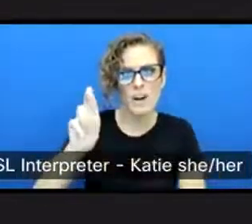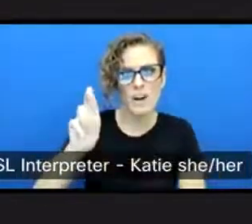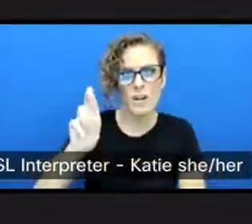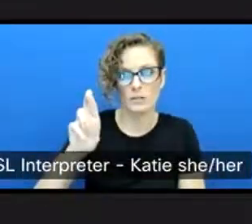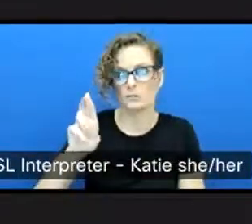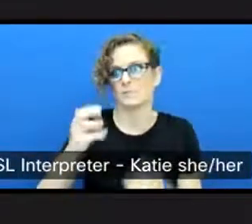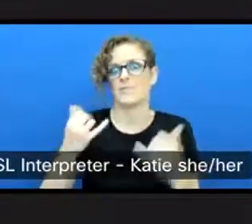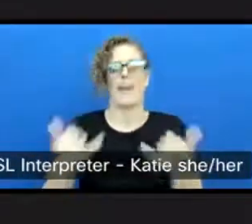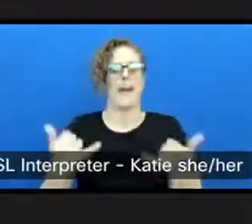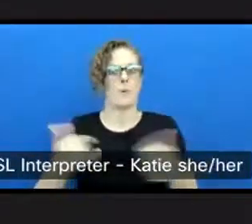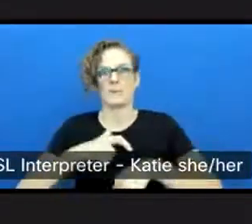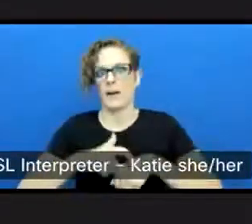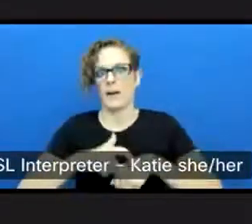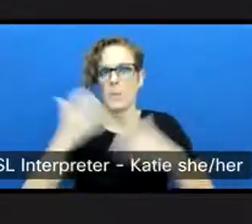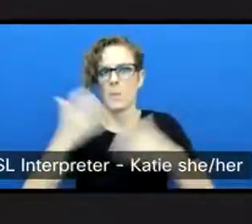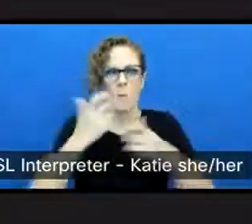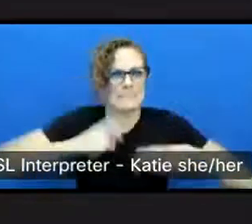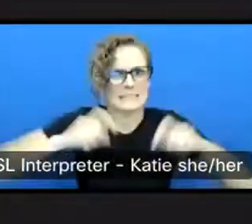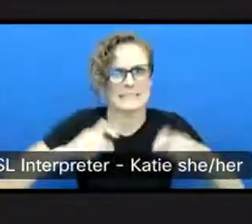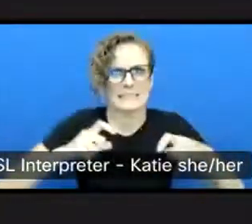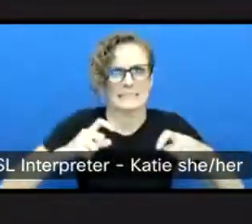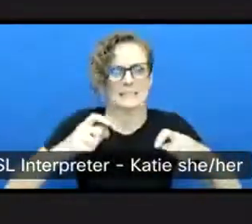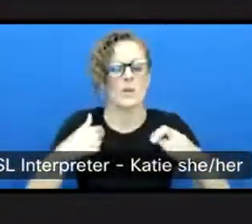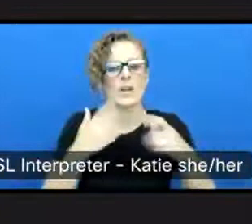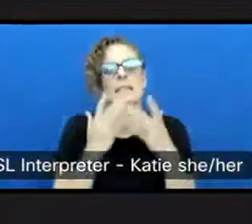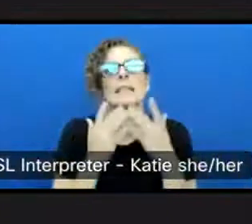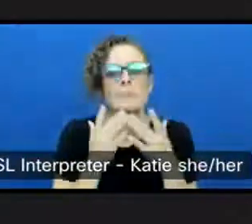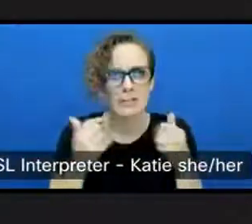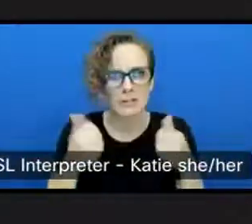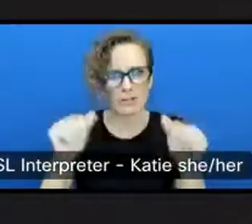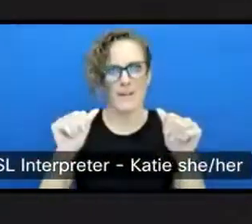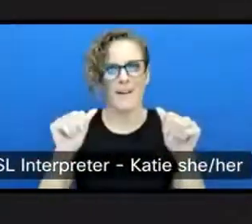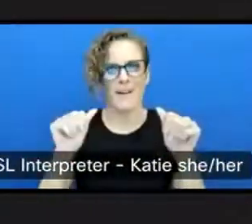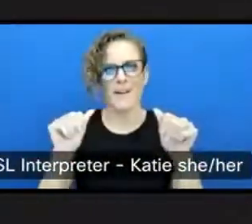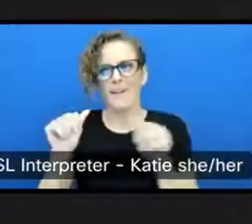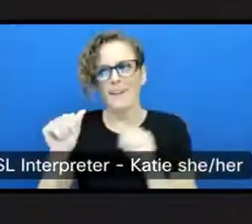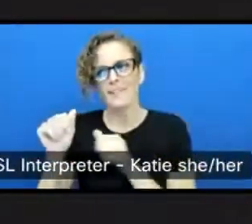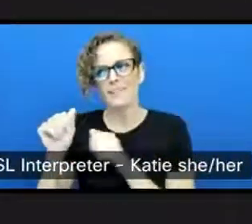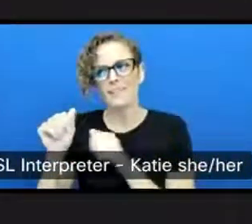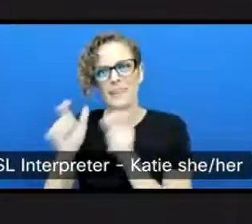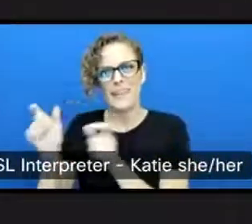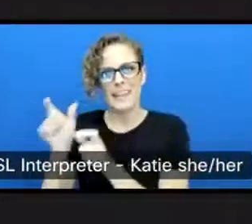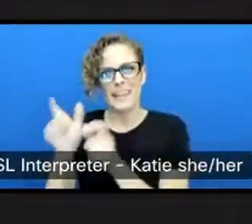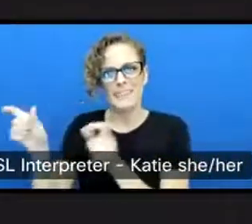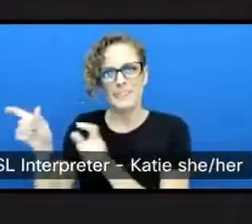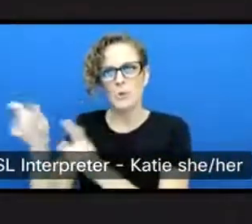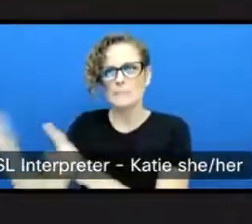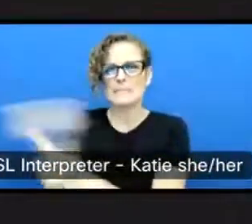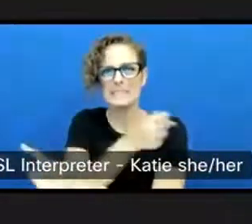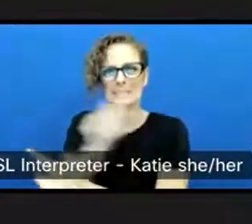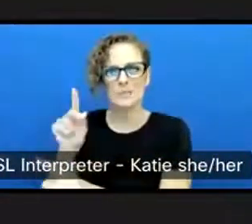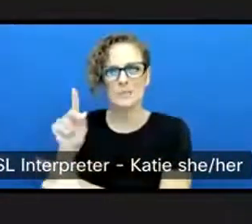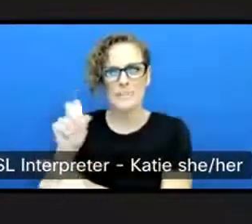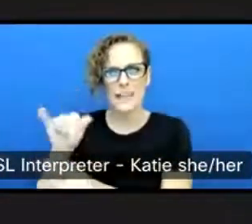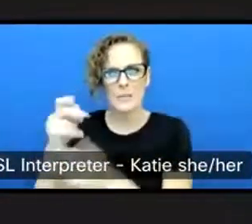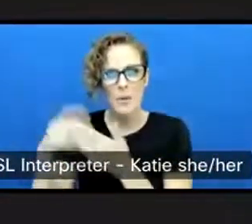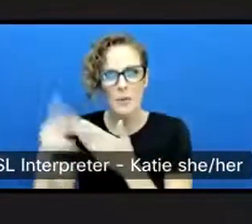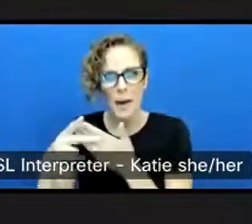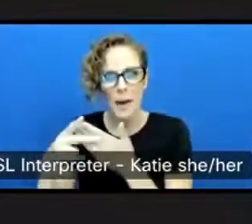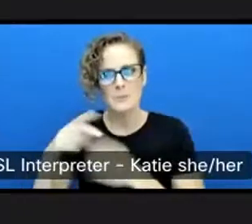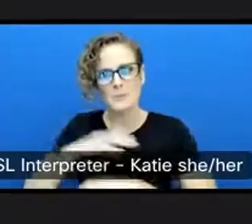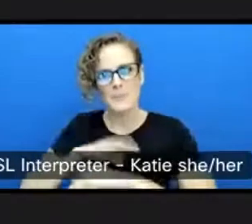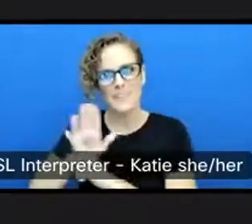out to me, feel free to send me an email. I will put my contact information in the chat. I don't know, Gene's been around a few years, but I